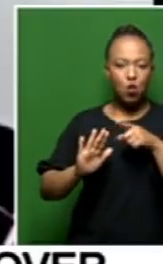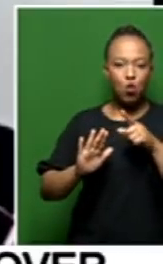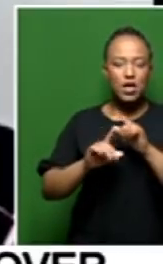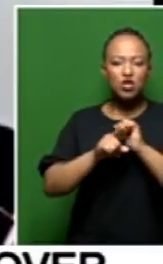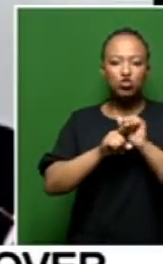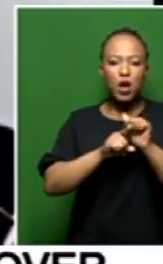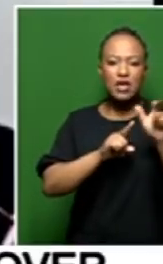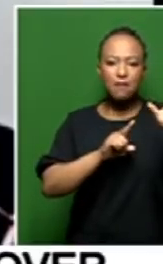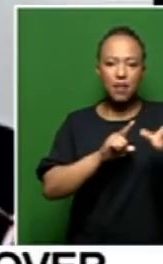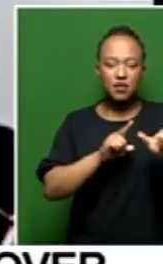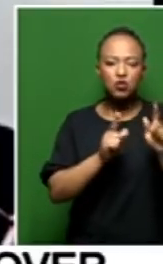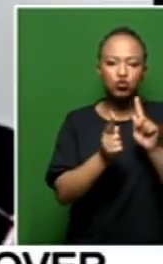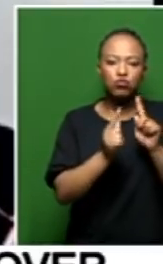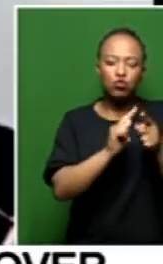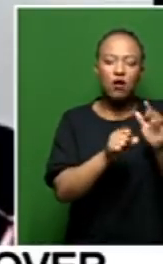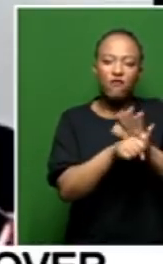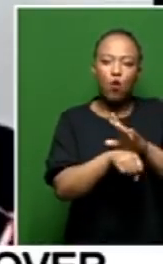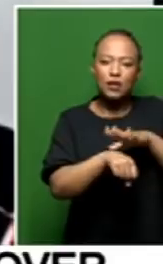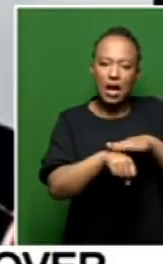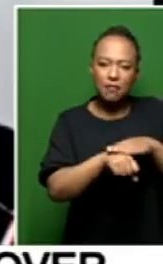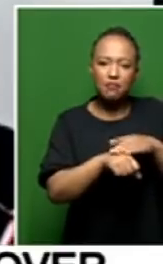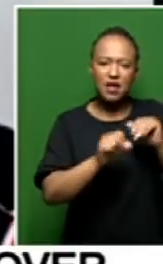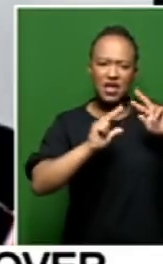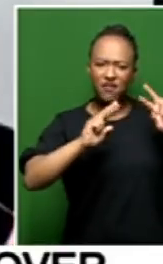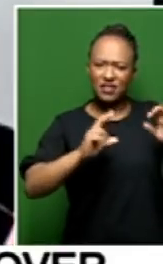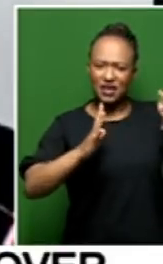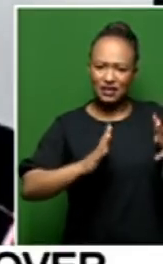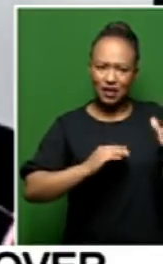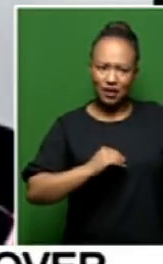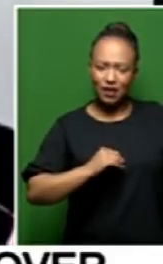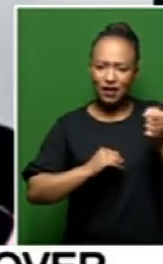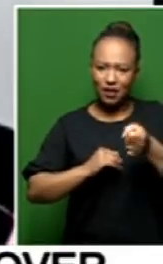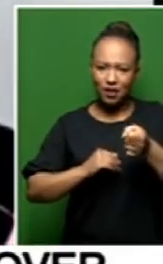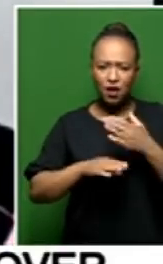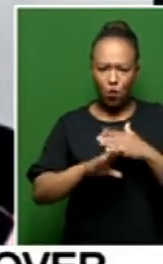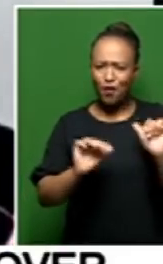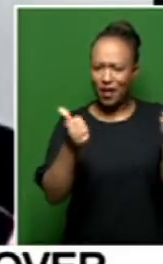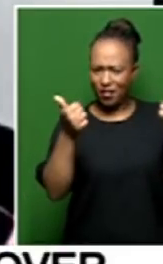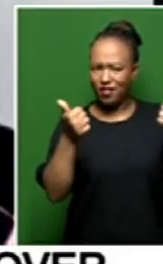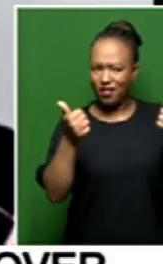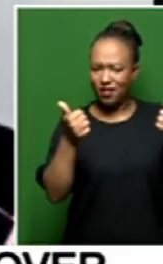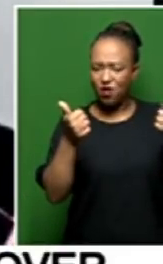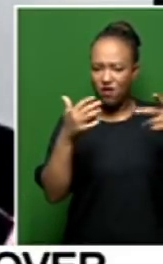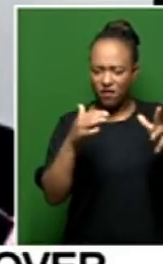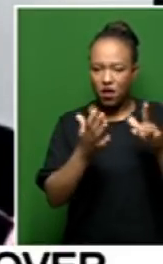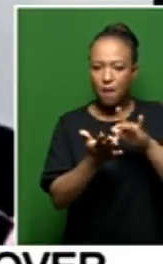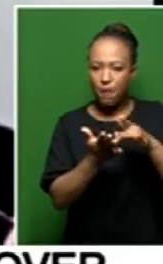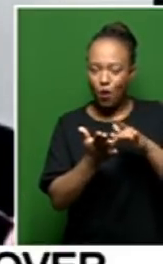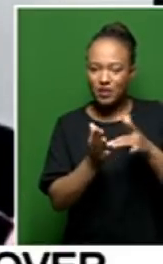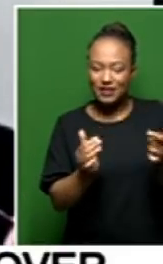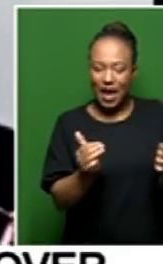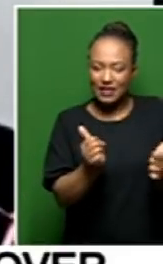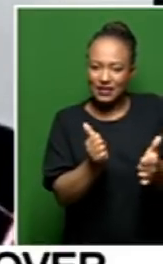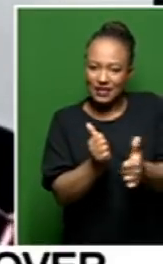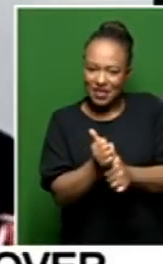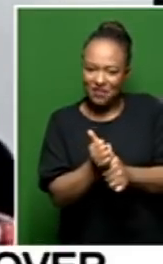trainee investigators into full-time investigators. But all of that worked well because then we created a post of assistant